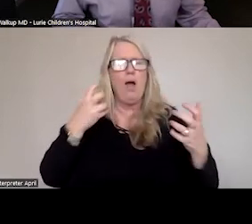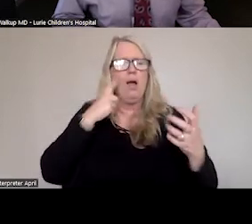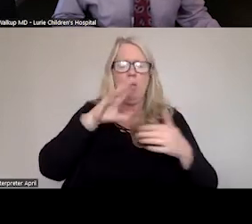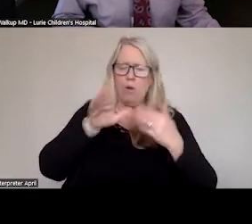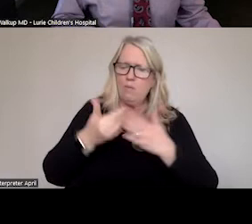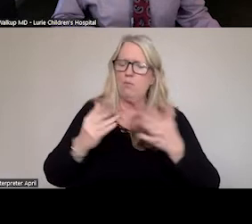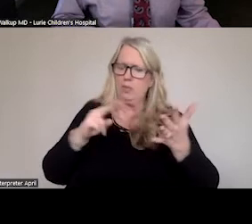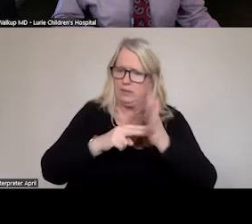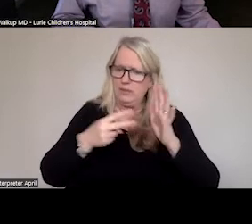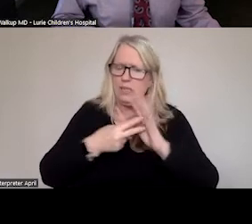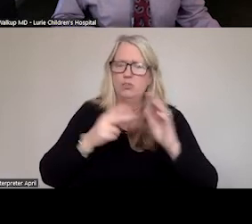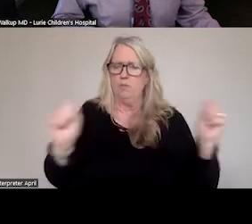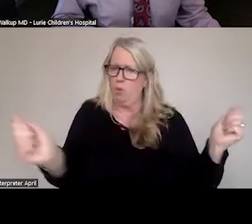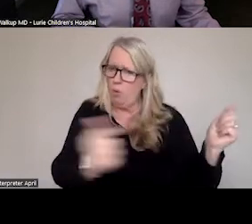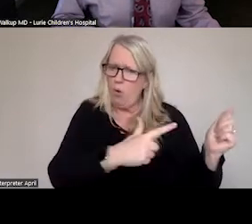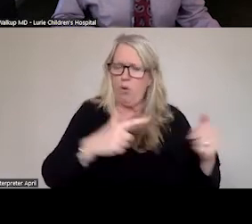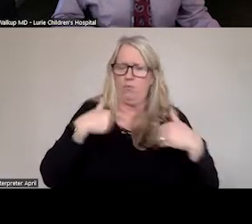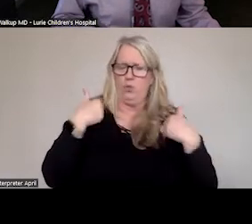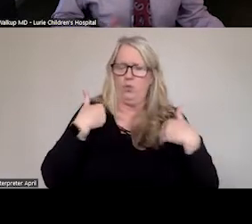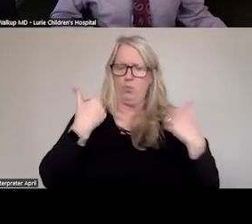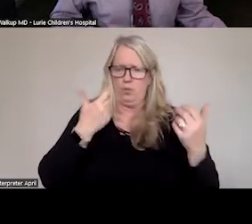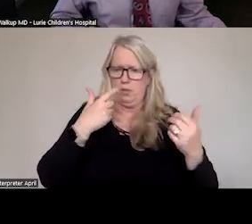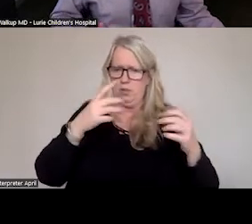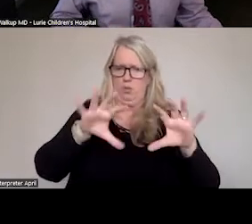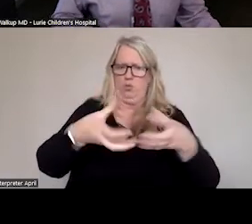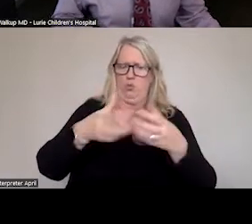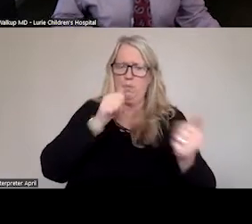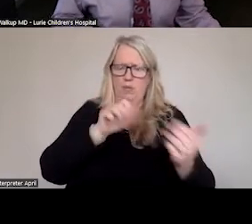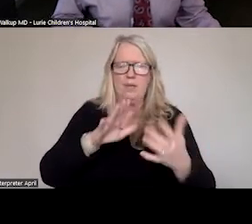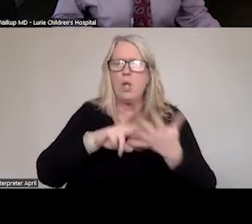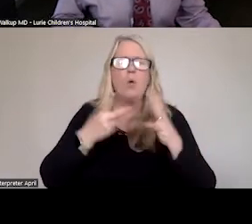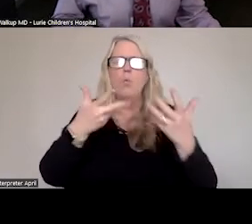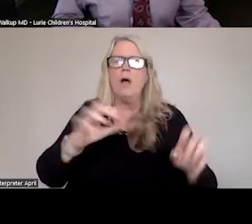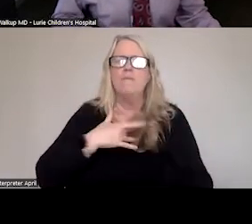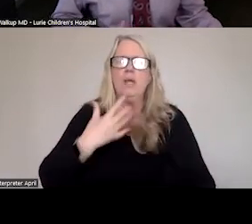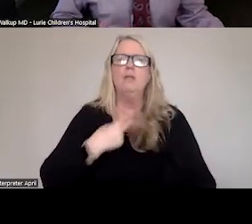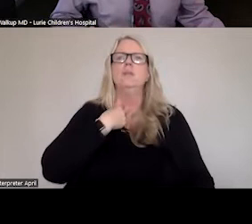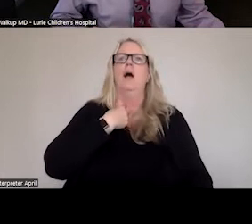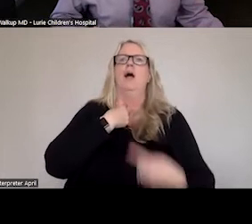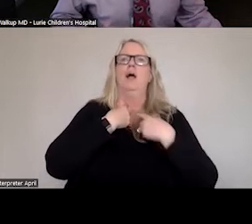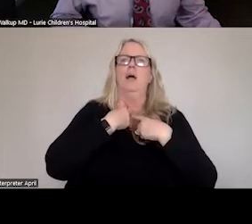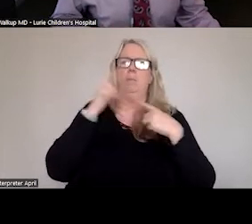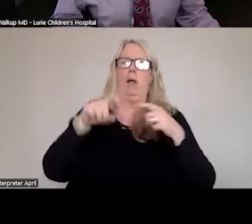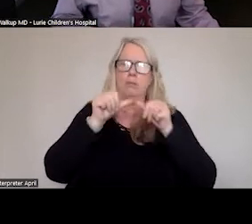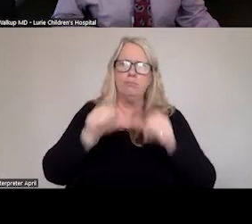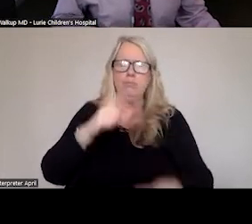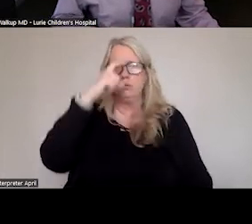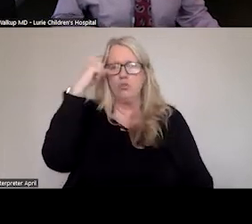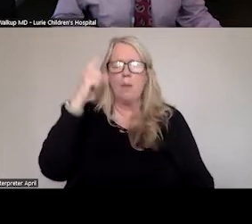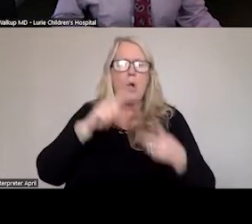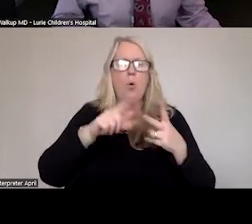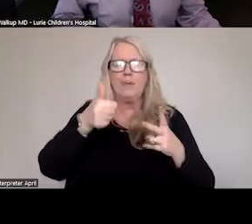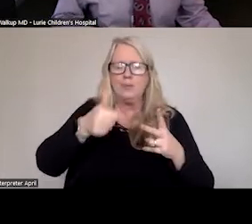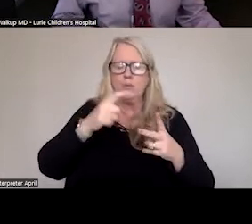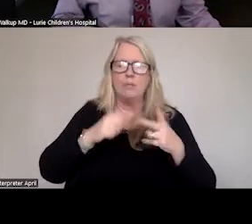every youth-facing group. The idea that you're not stuck with your trauma or as a survivor, but that